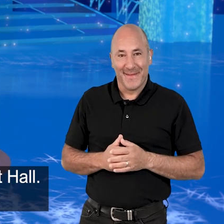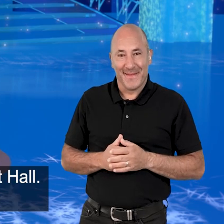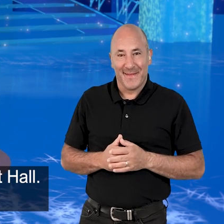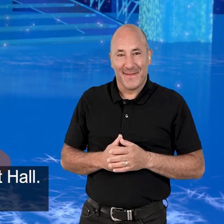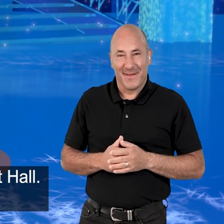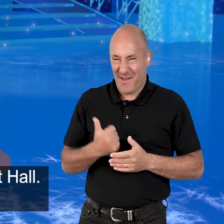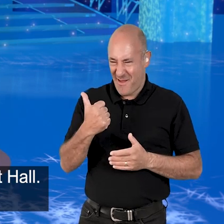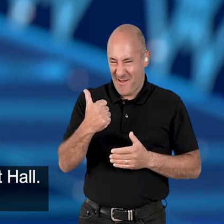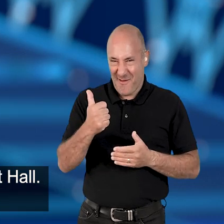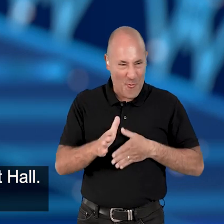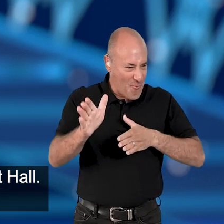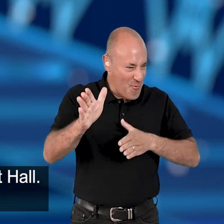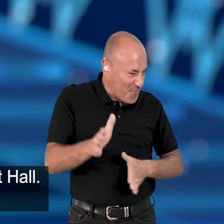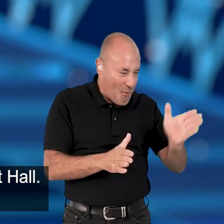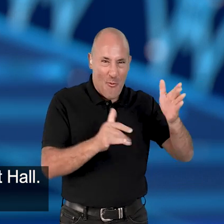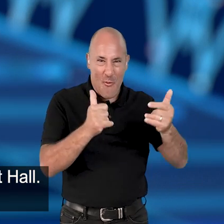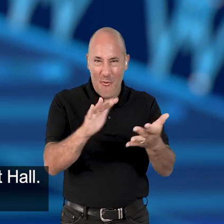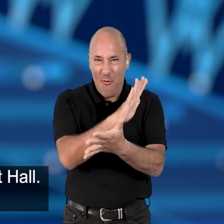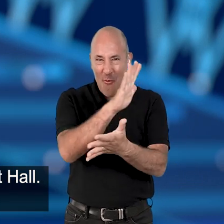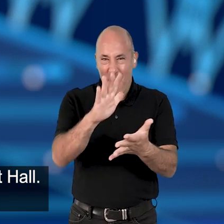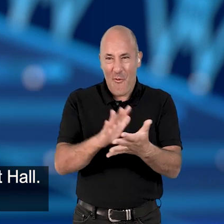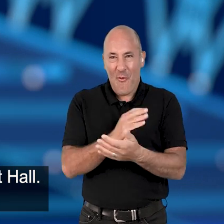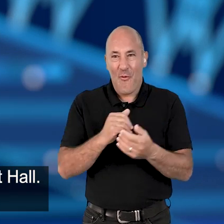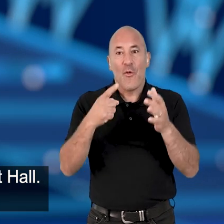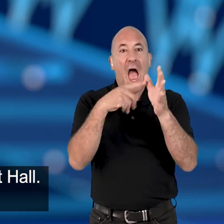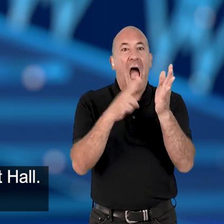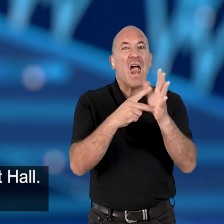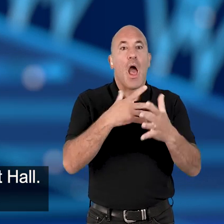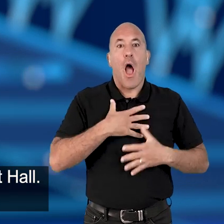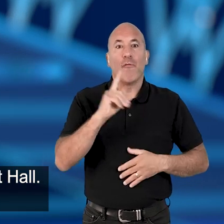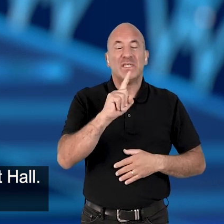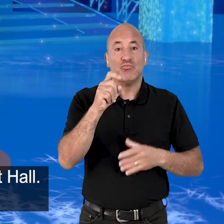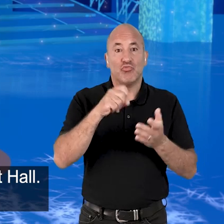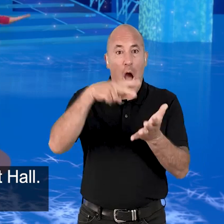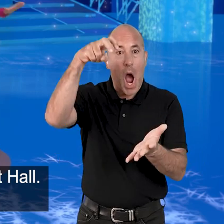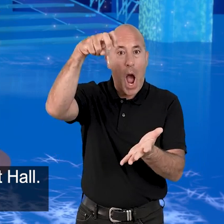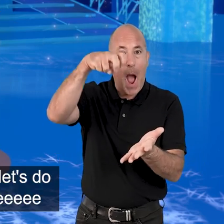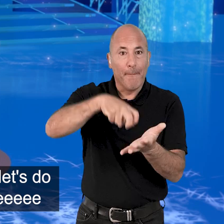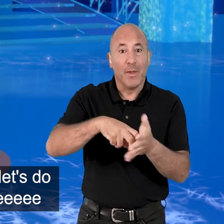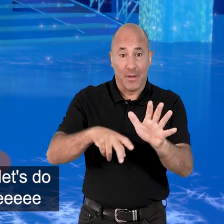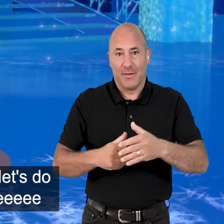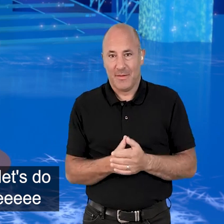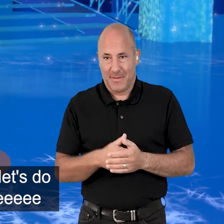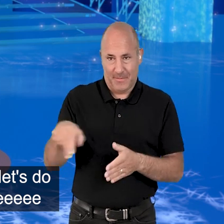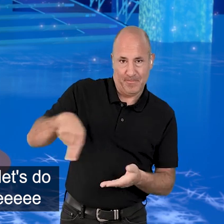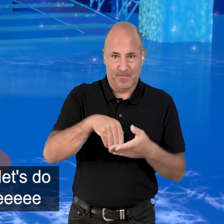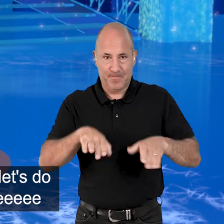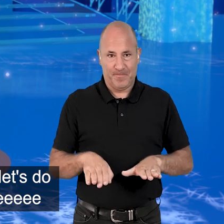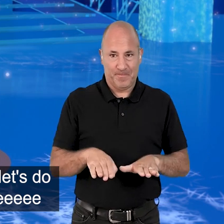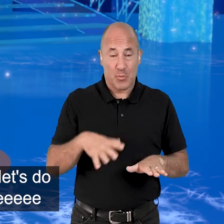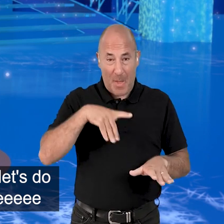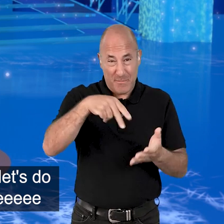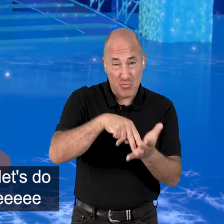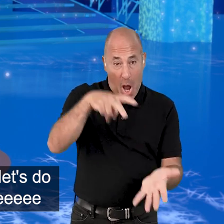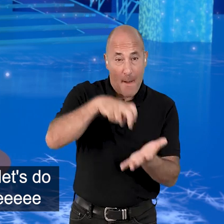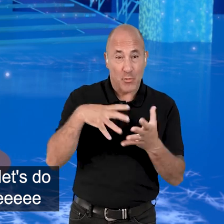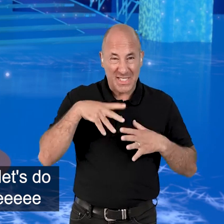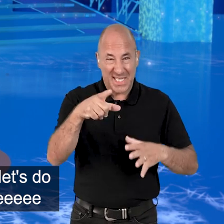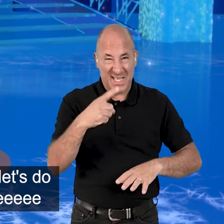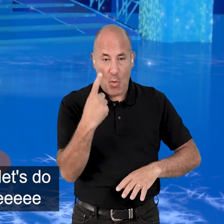Ooh. It's fun ice skating in the Great Hall. Anna loves jumping. Coming to stand in the middle, let's do a big jump.